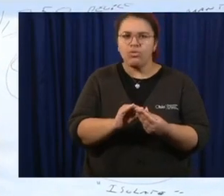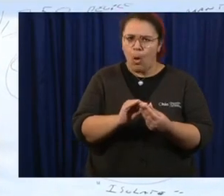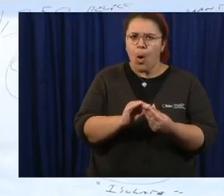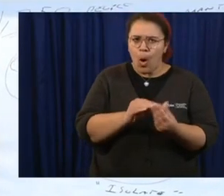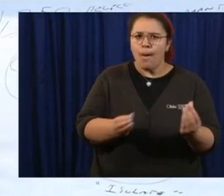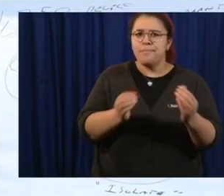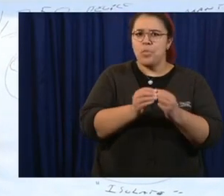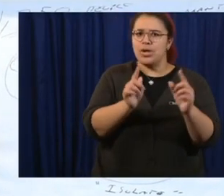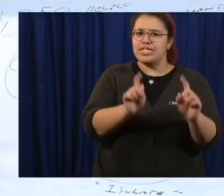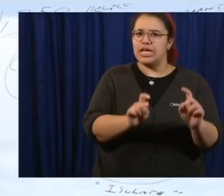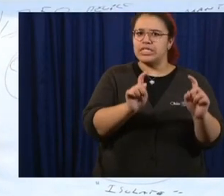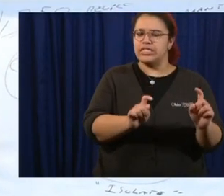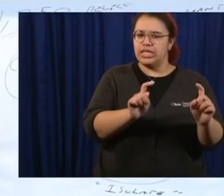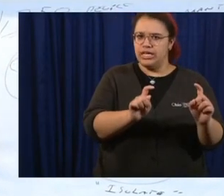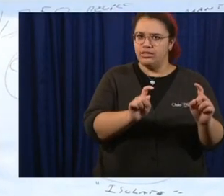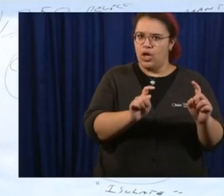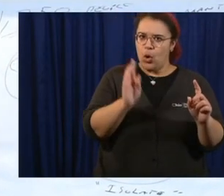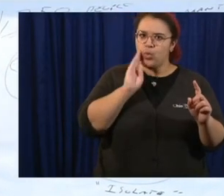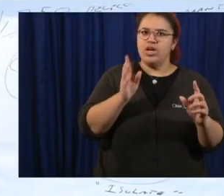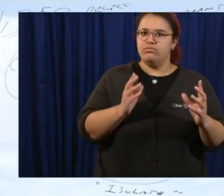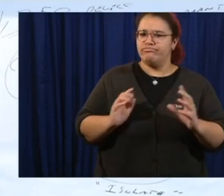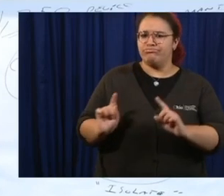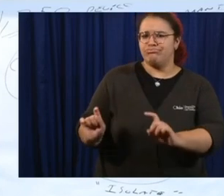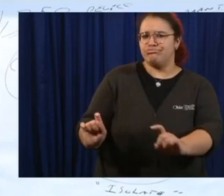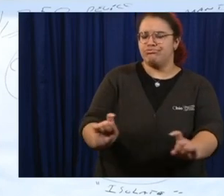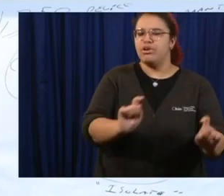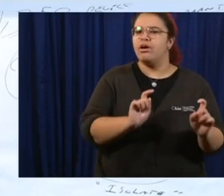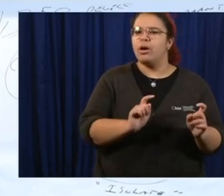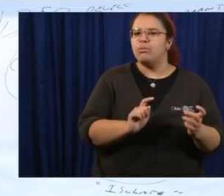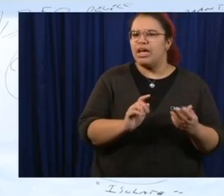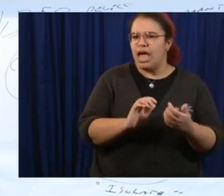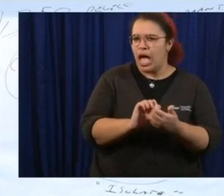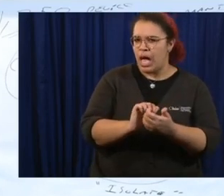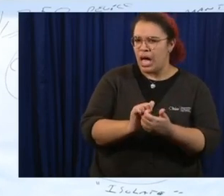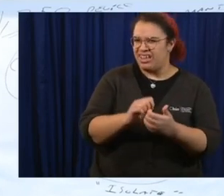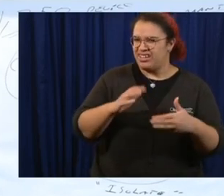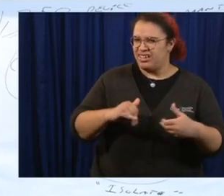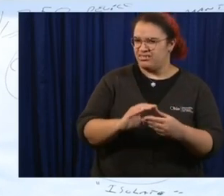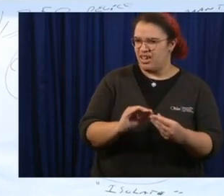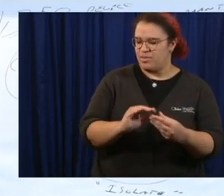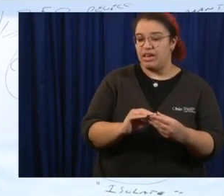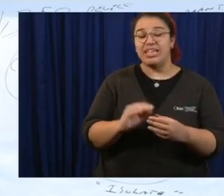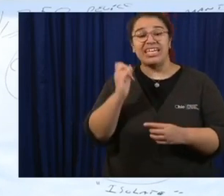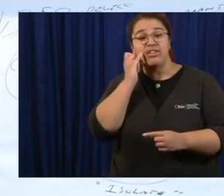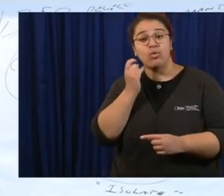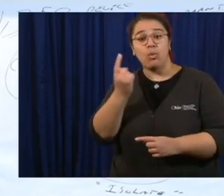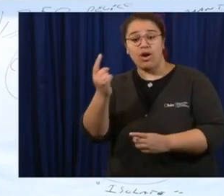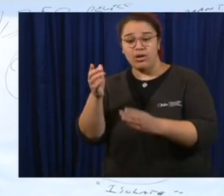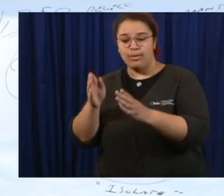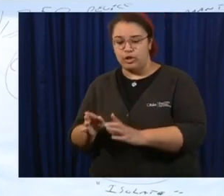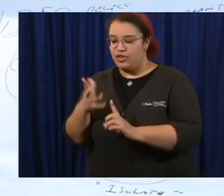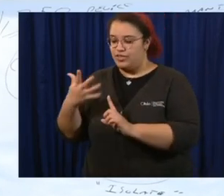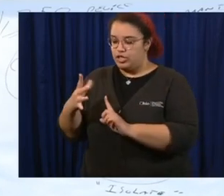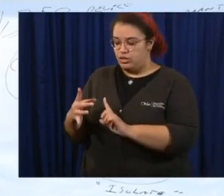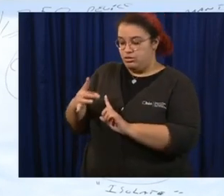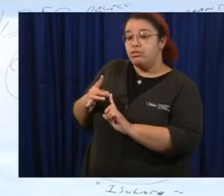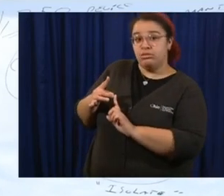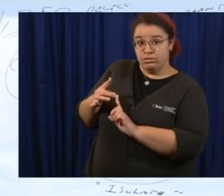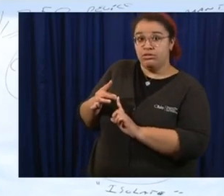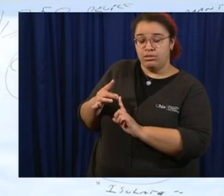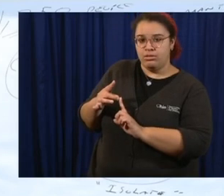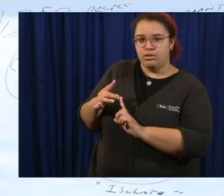If someone has symptoms or suspects they've already had COVID-19, how can they get tested if we're doing this en masse? Is this